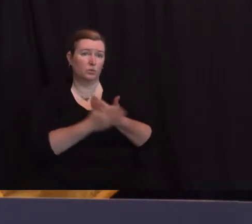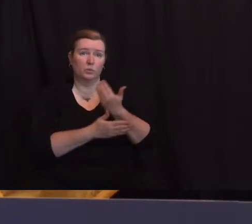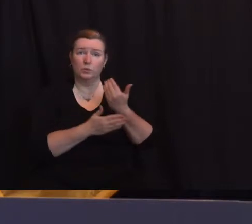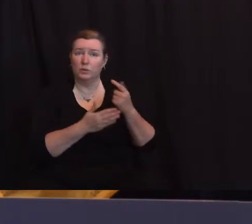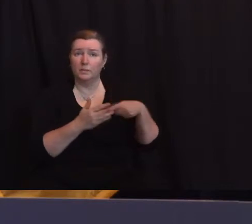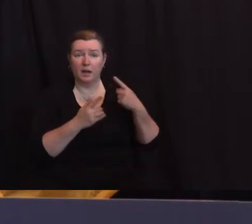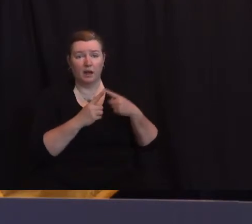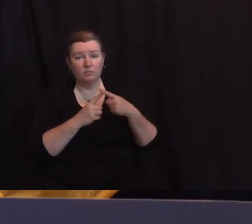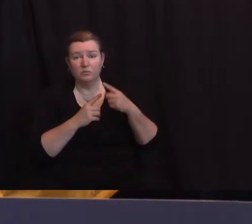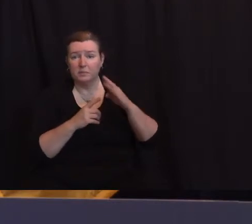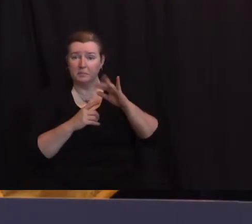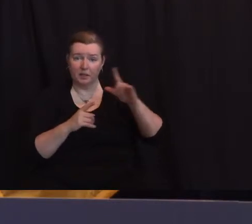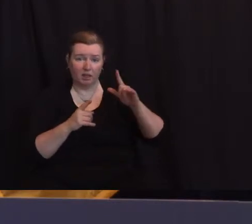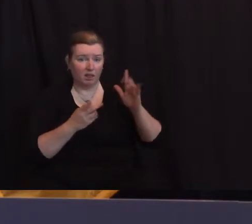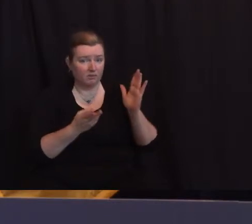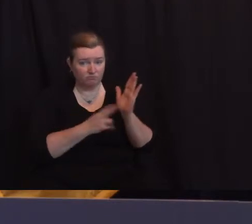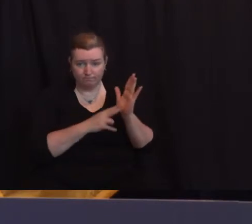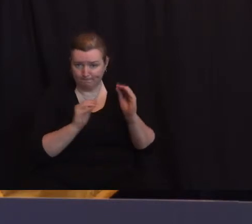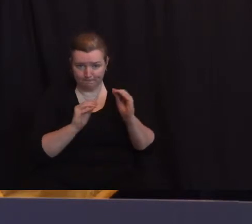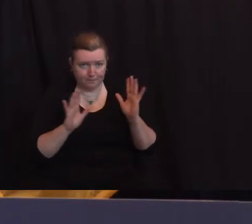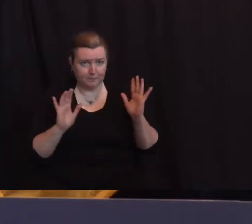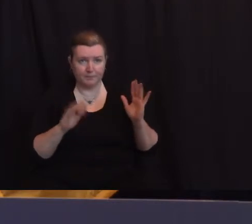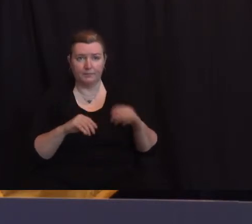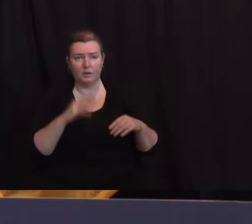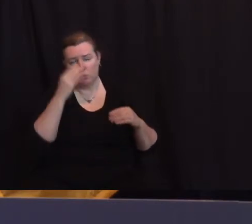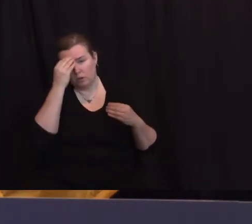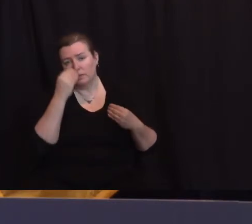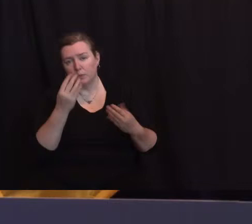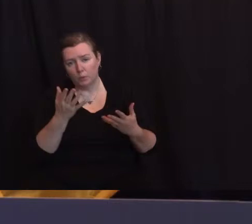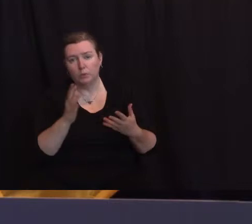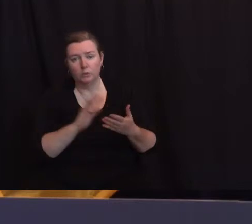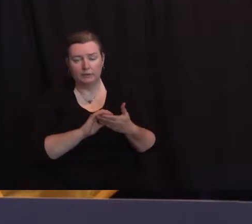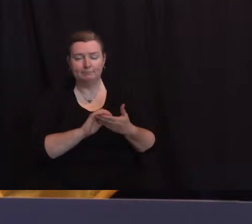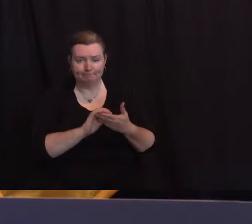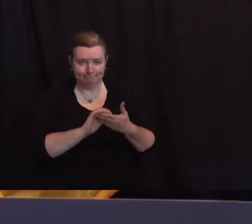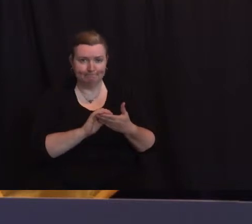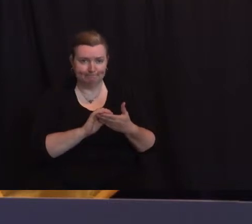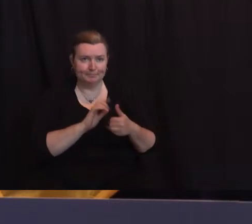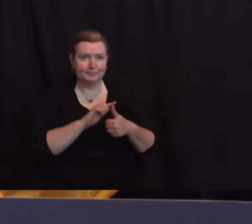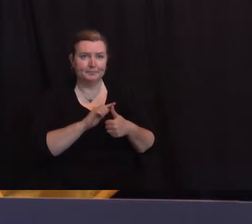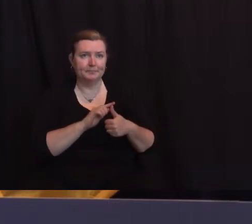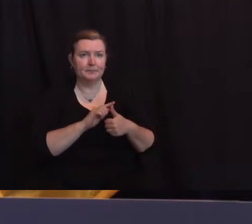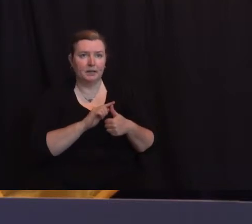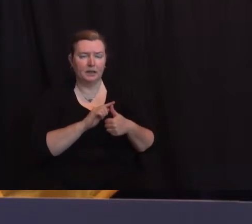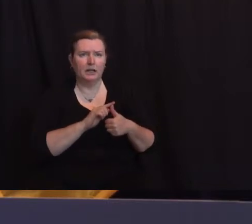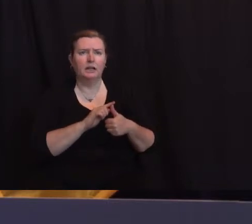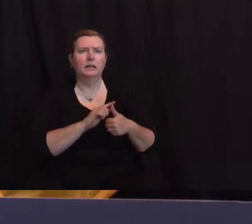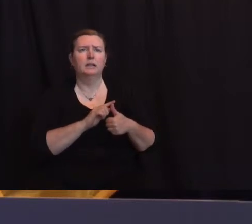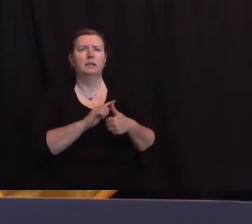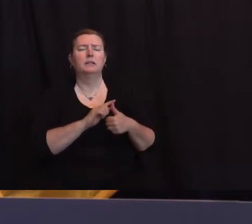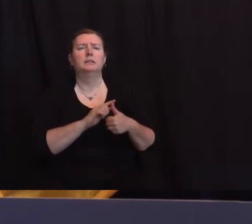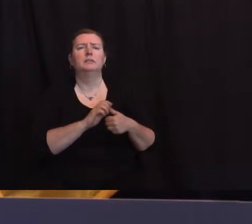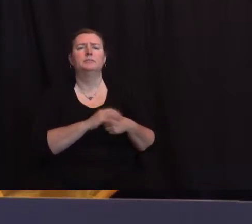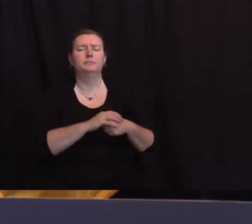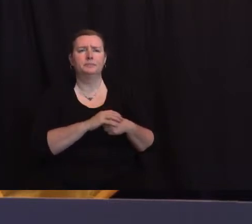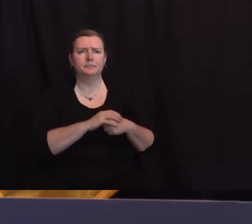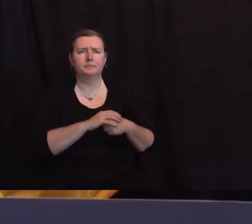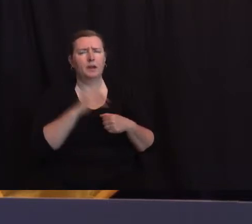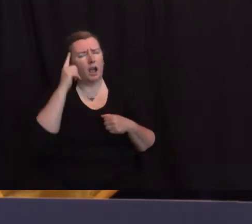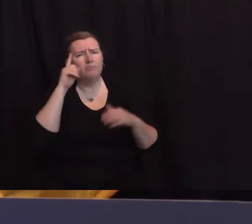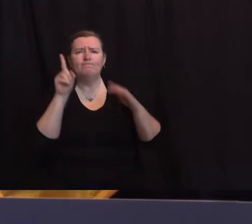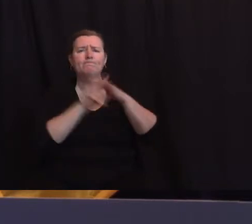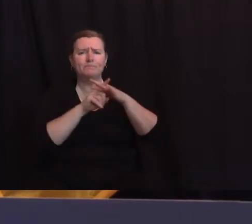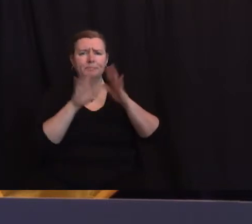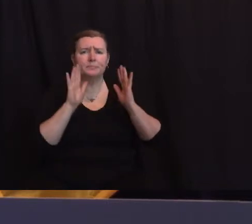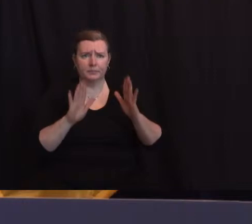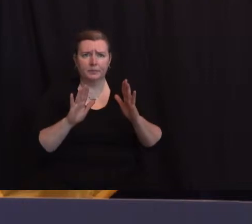on, but we will let you know as we let you know. It occurs to me, we were going to fill out more of the summer